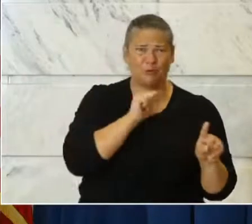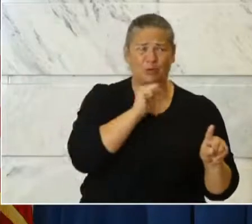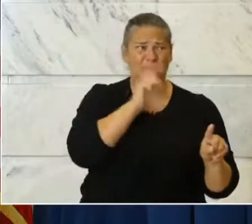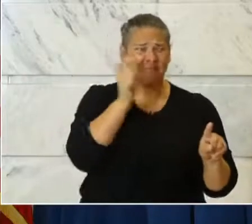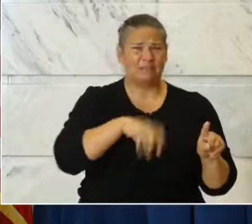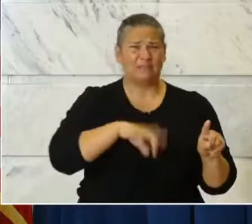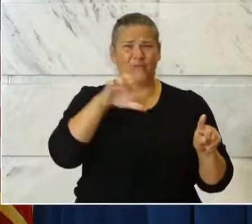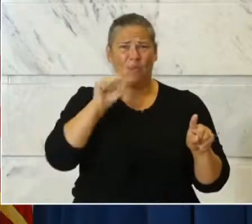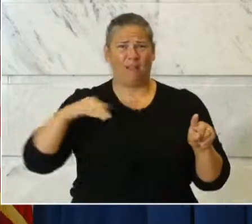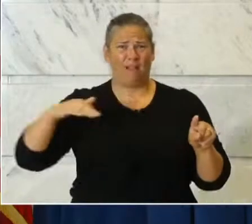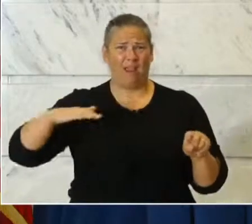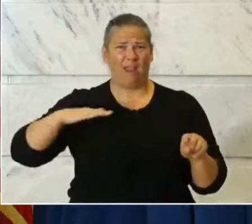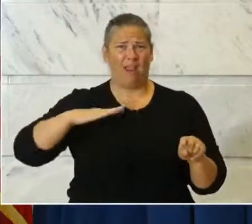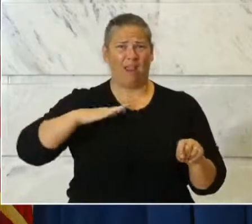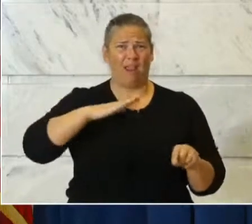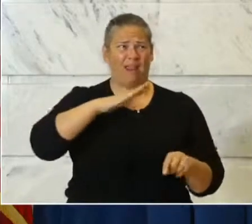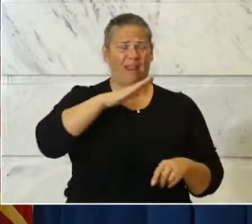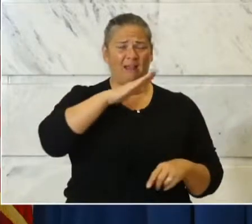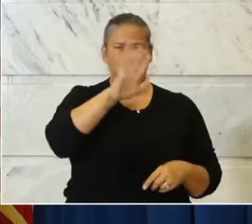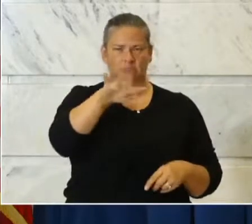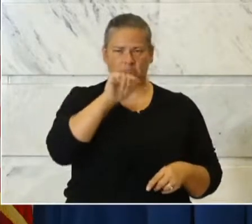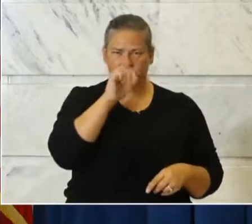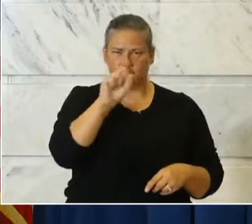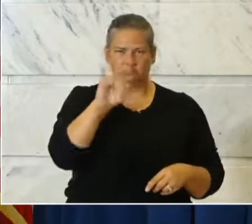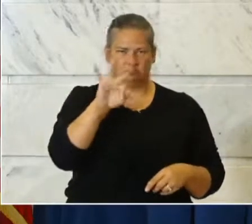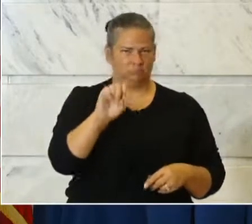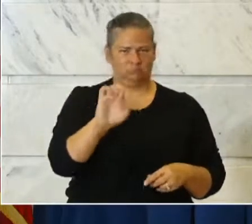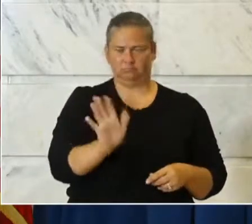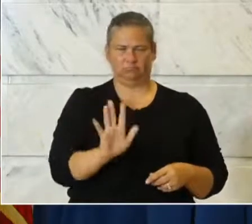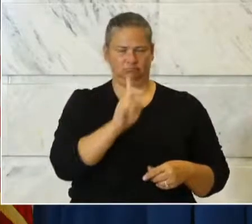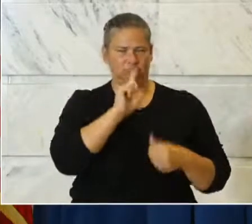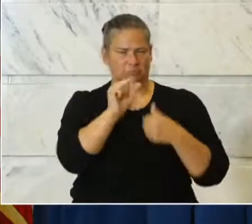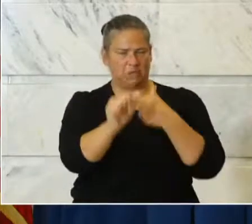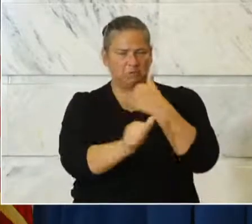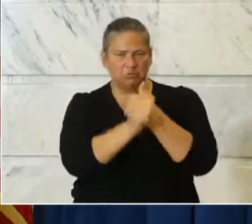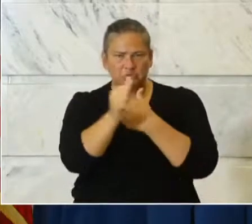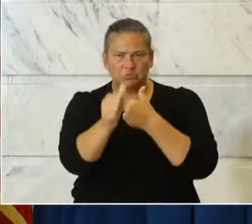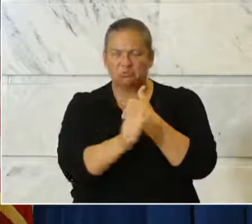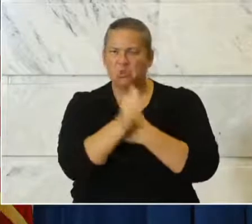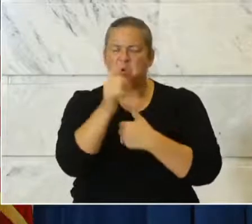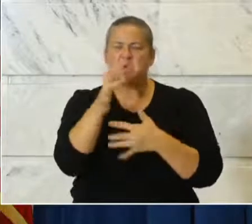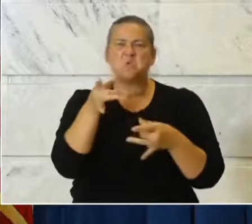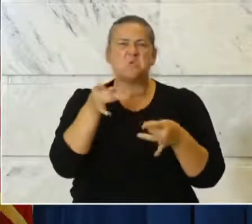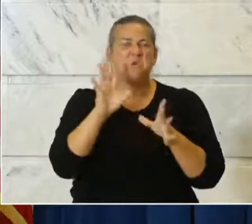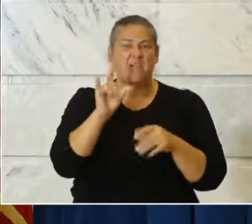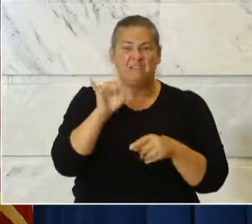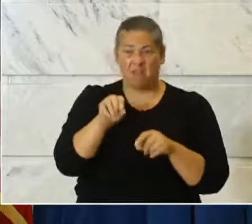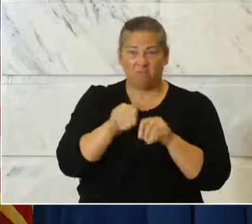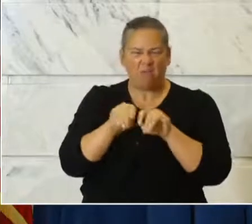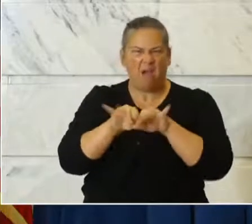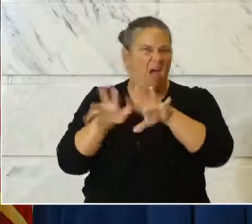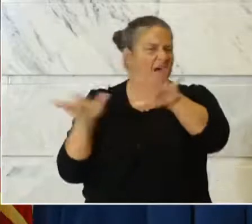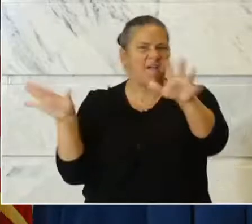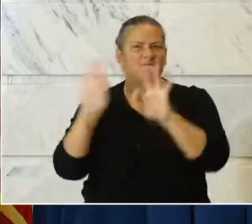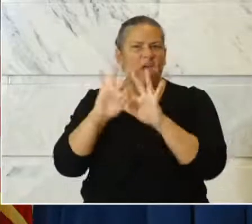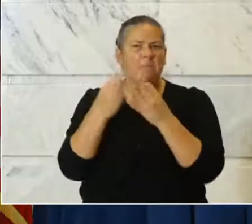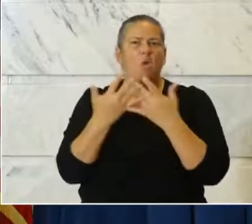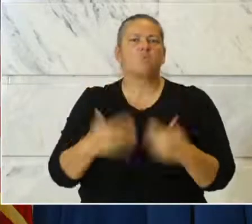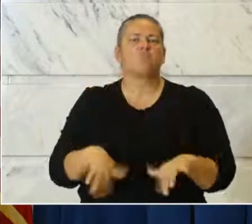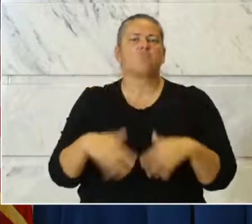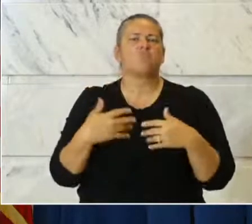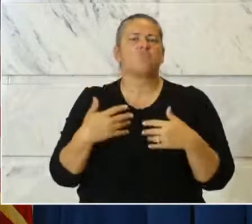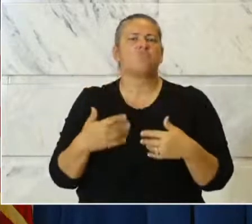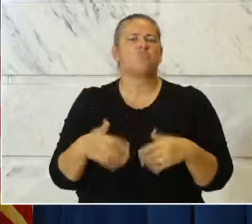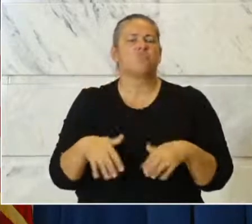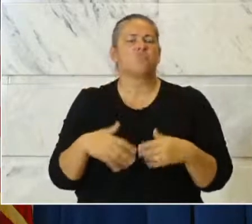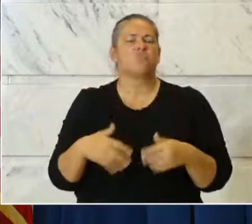numbers are going up. It is not safe. It is dangerous. It could be devastating to a family. And